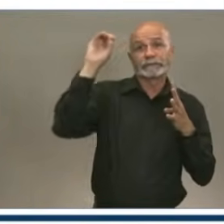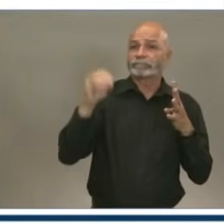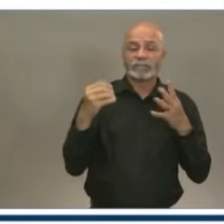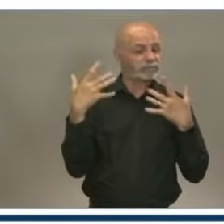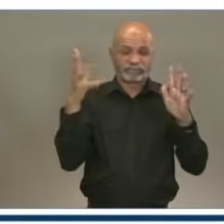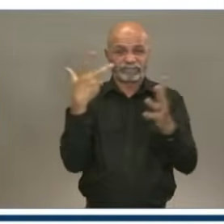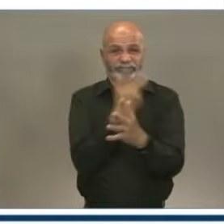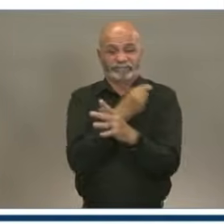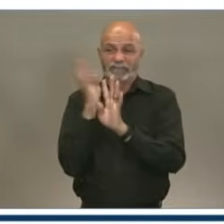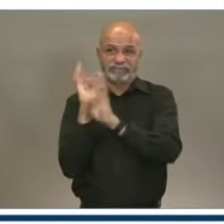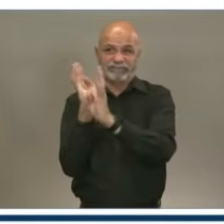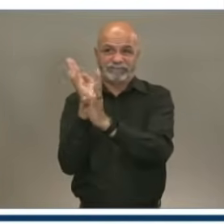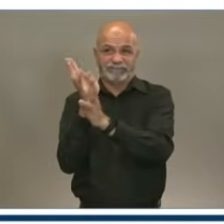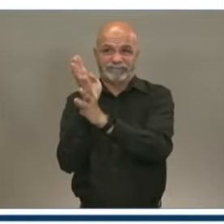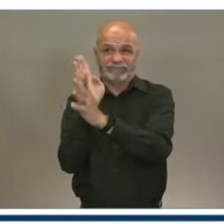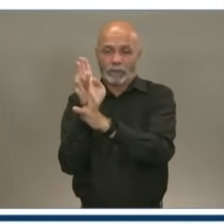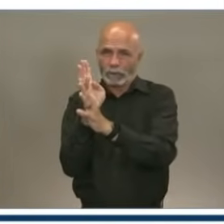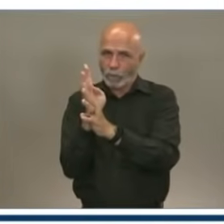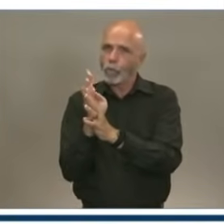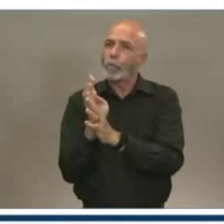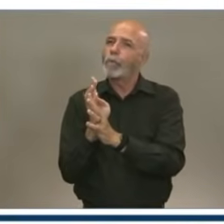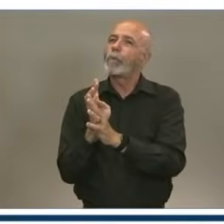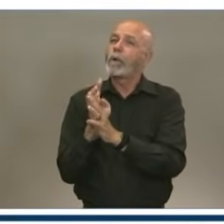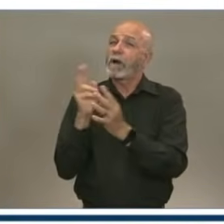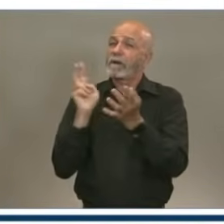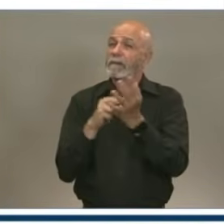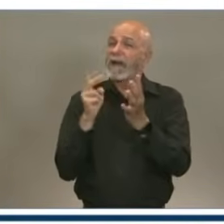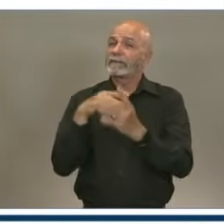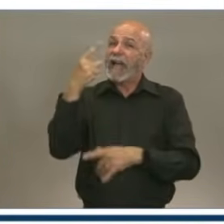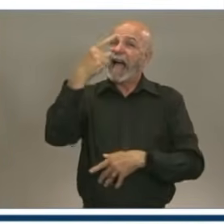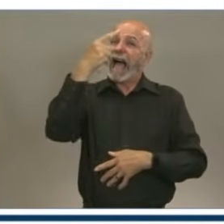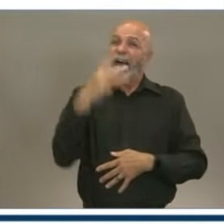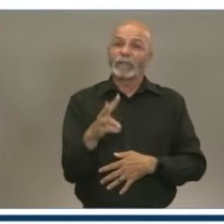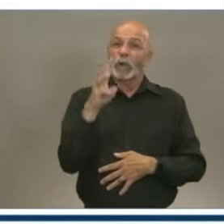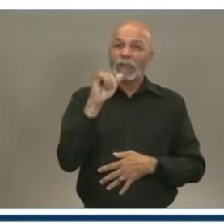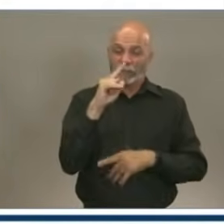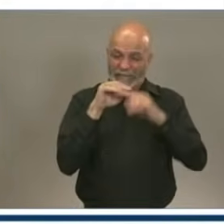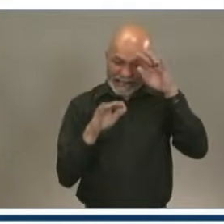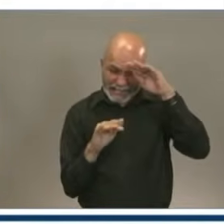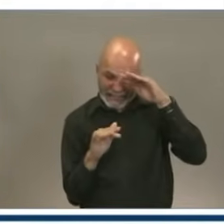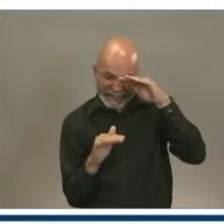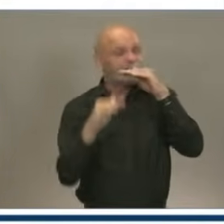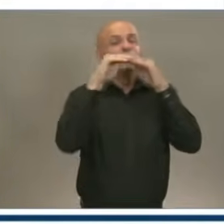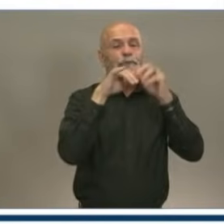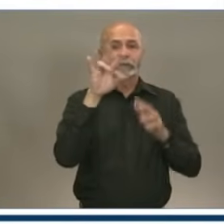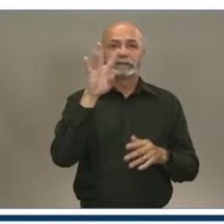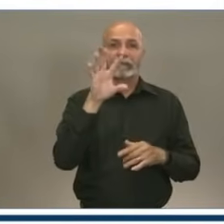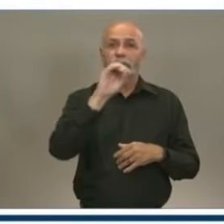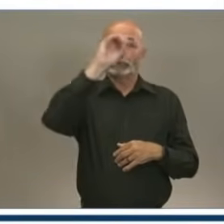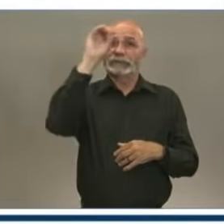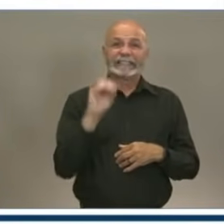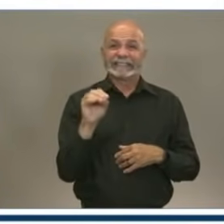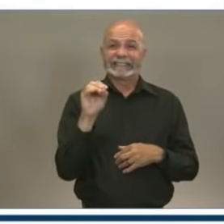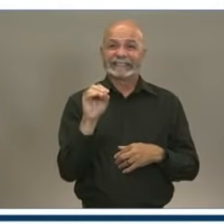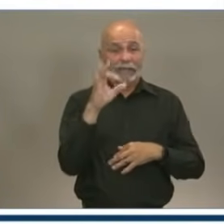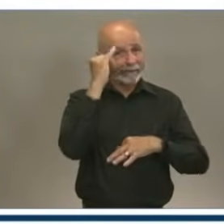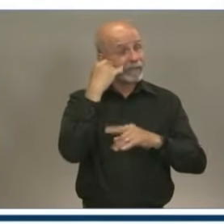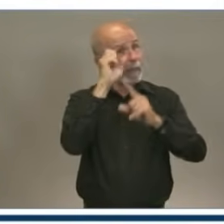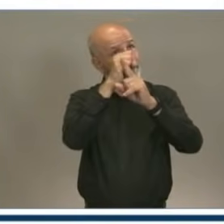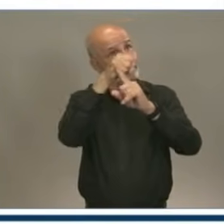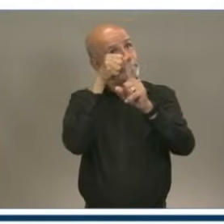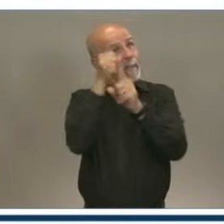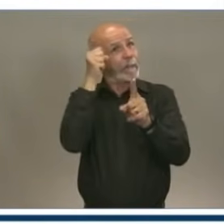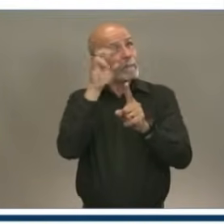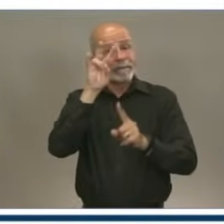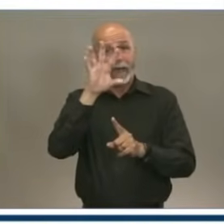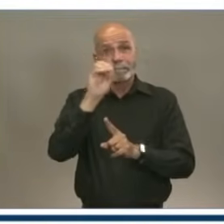We are more than halfway to our minimum 75% target. And when we hit that minimum target, that's key for when we'll